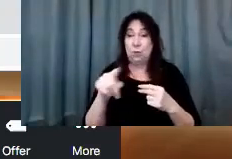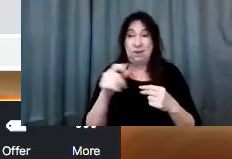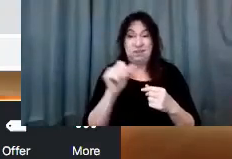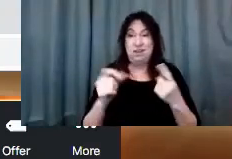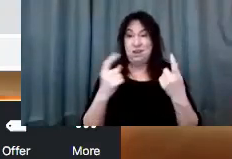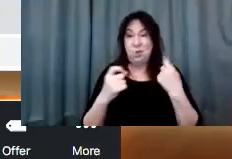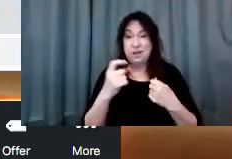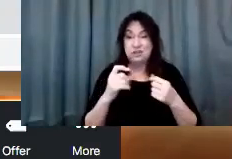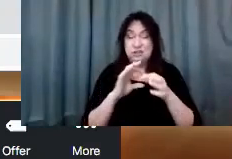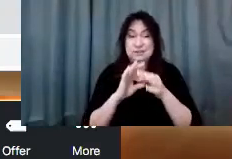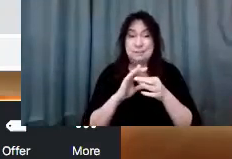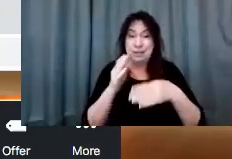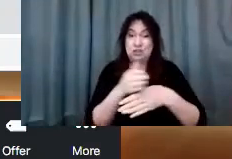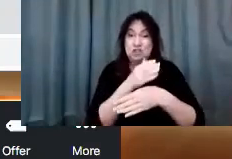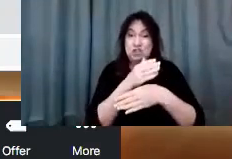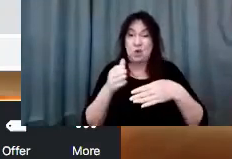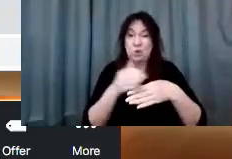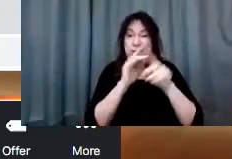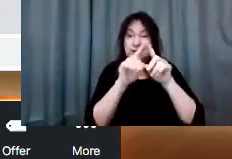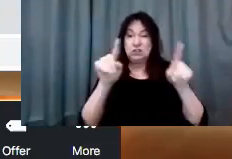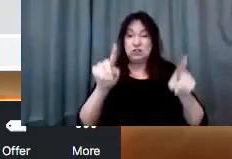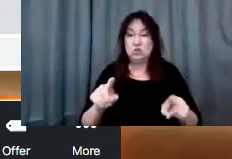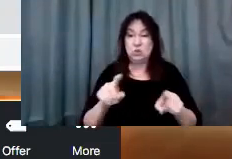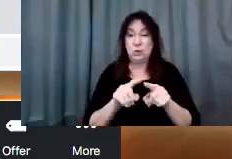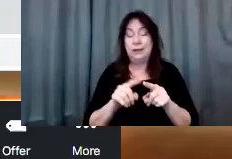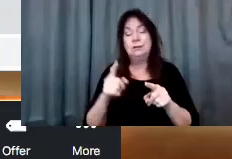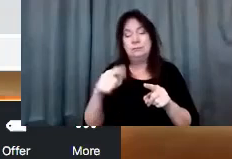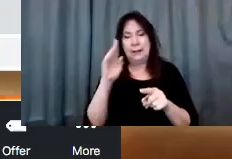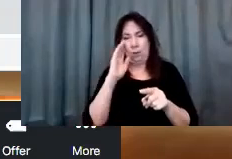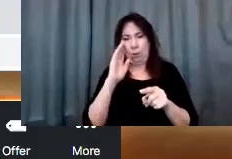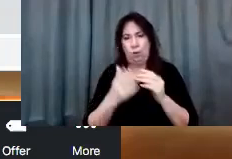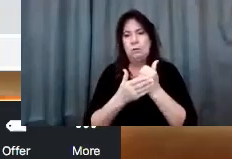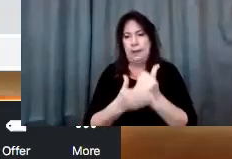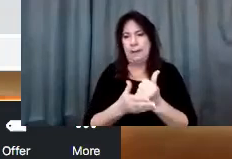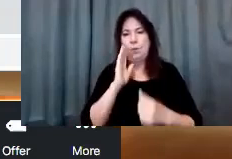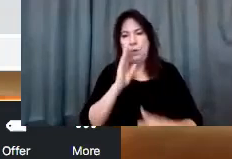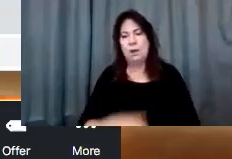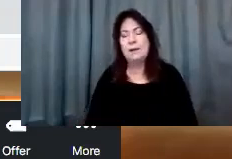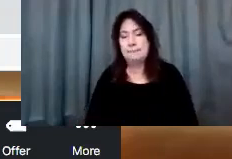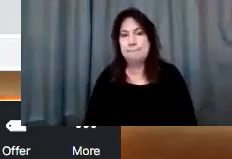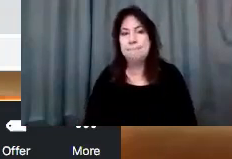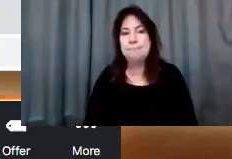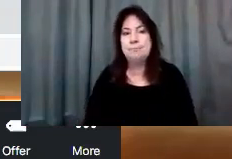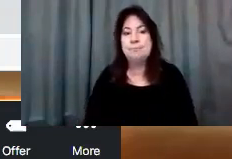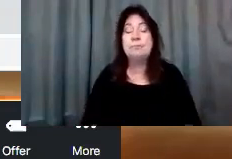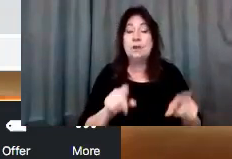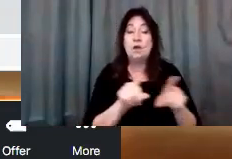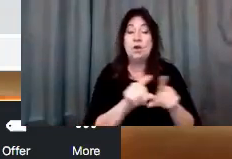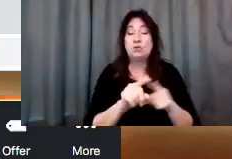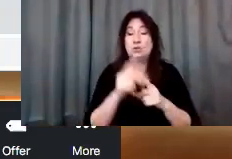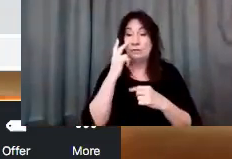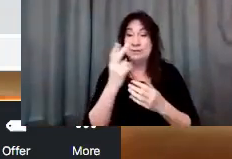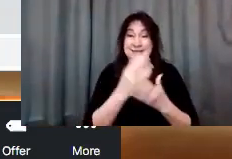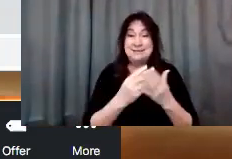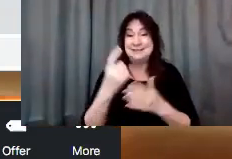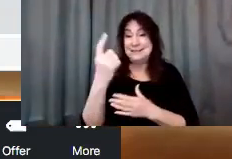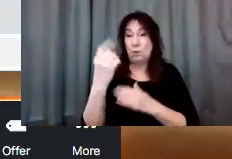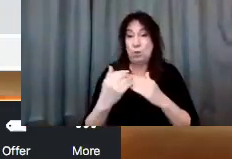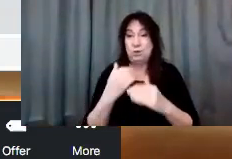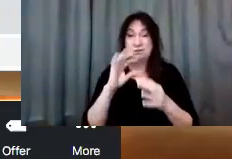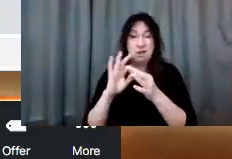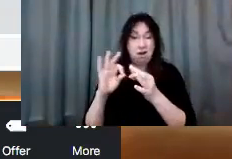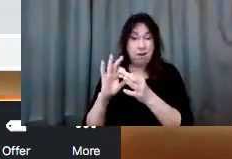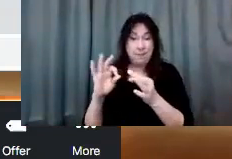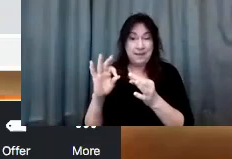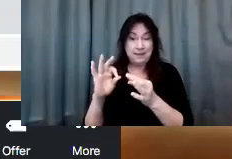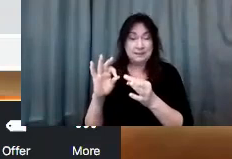questions about sharing your screen, they will be able to assist you. And if you see that someone sends a comment in